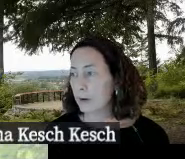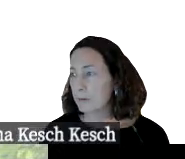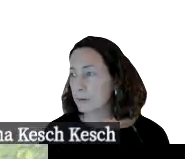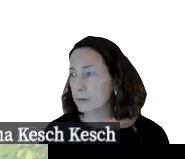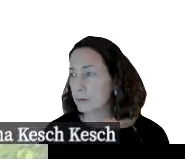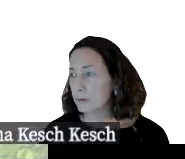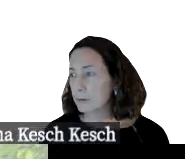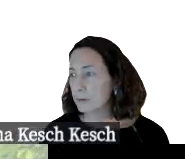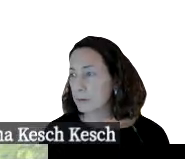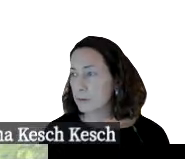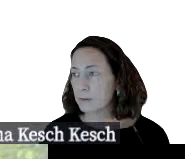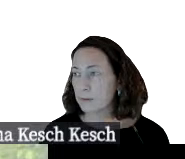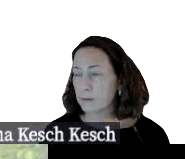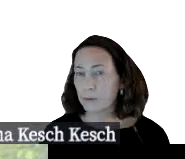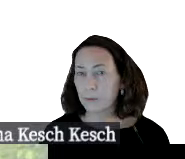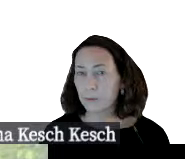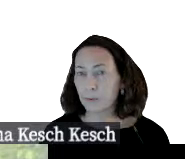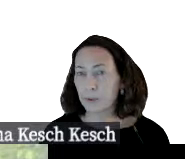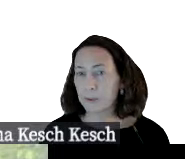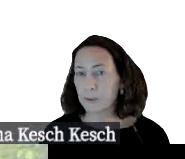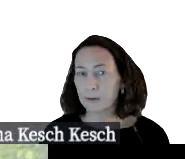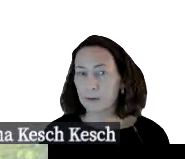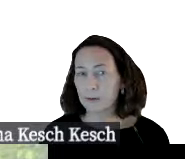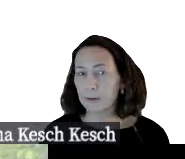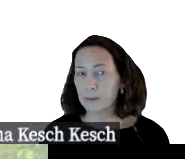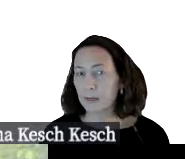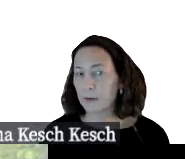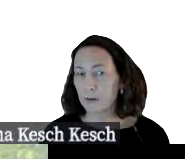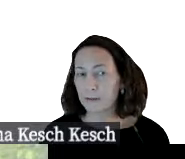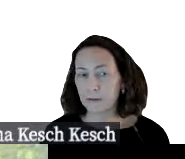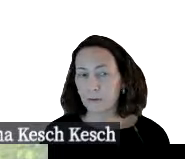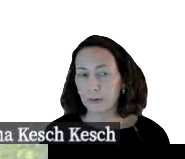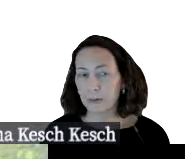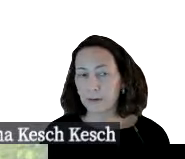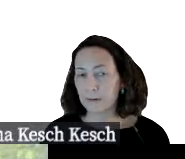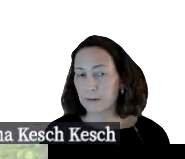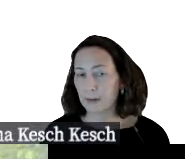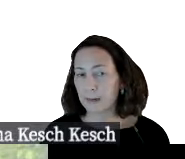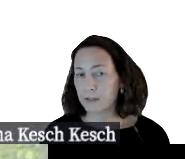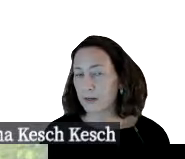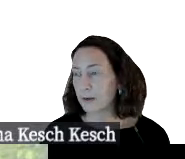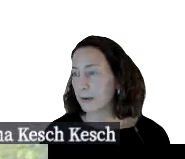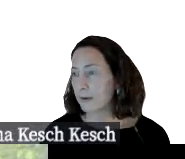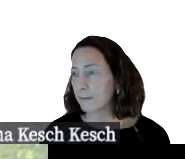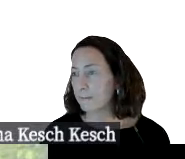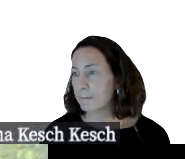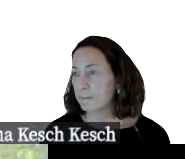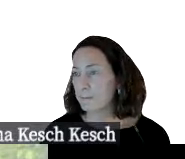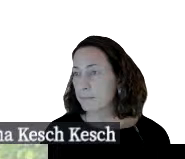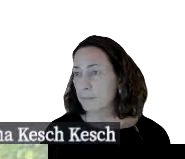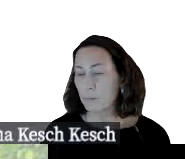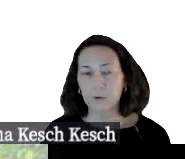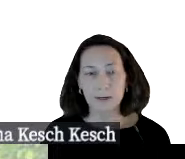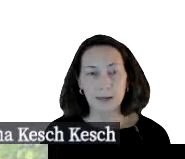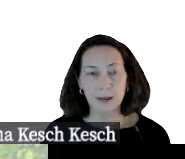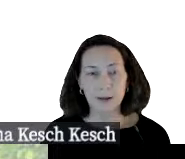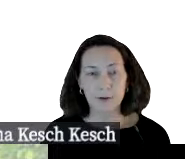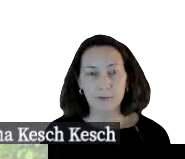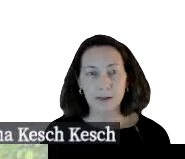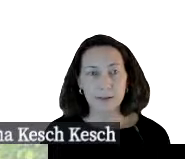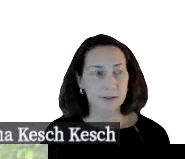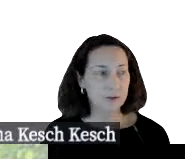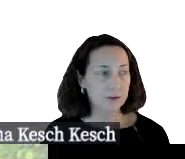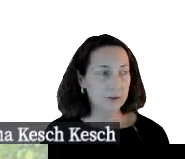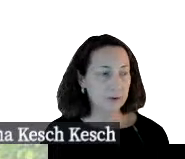Know how to put Daniel on the screen. Hi, Jenna. We're trying to add